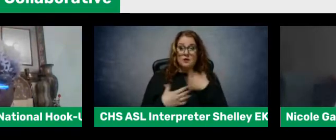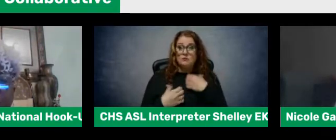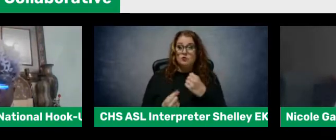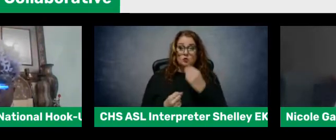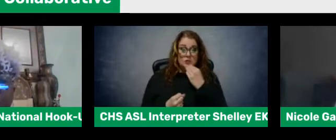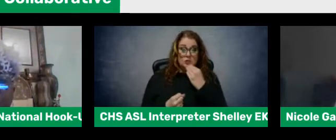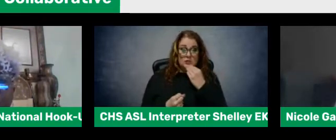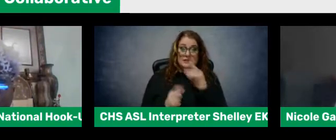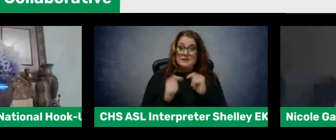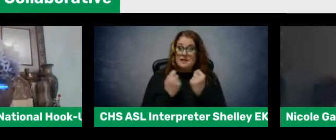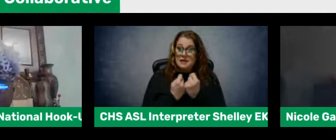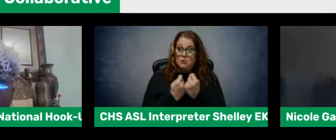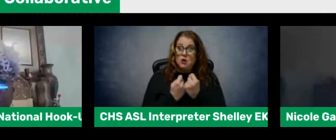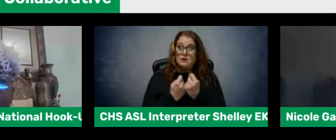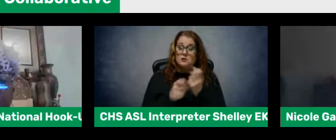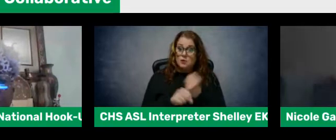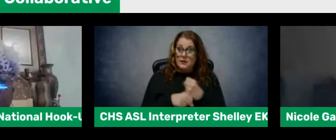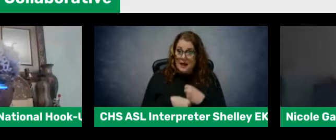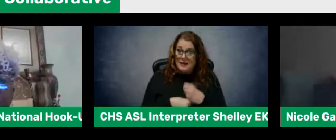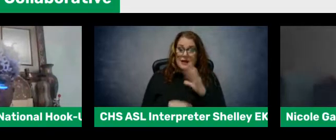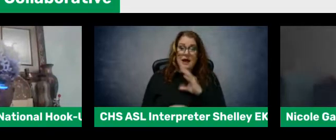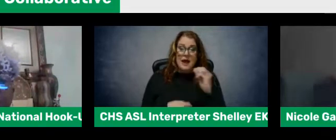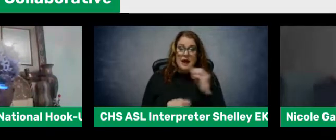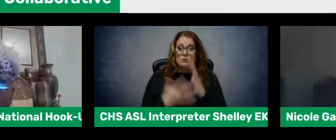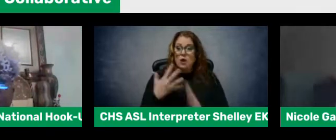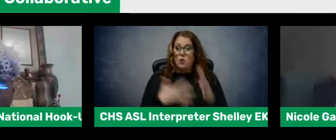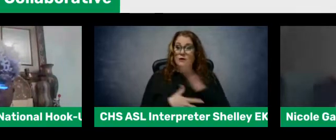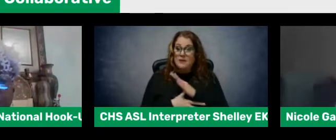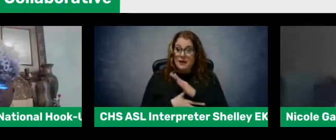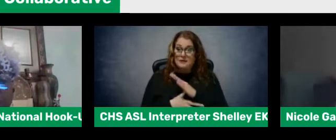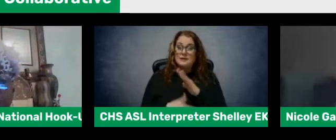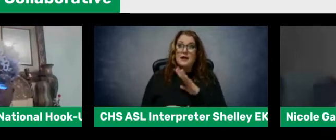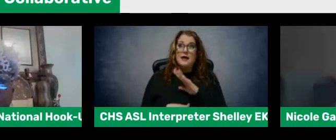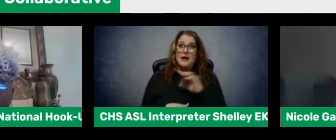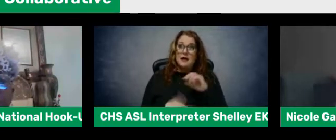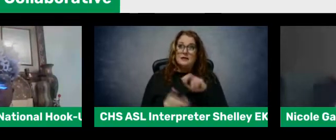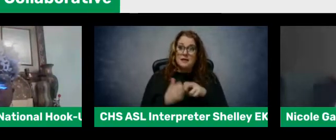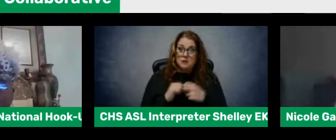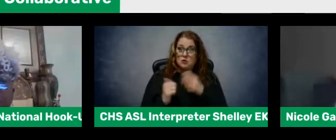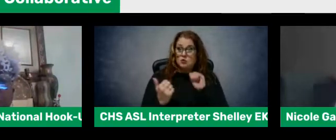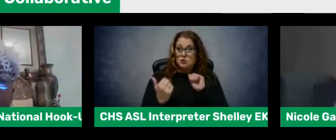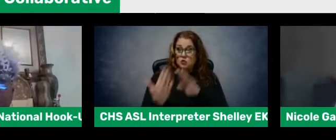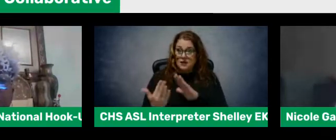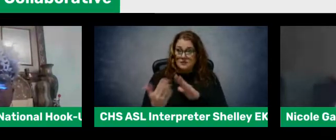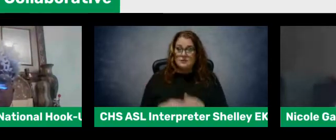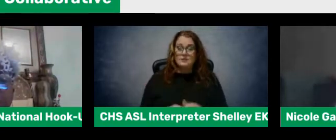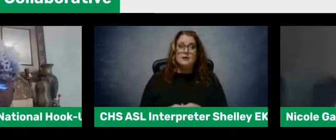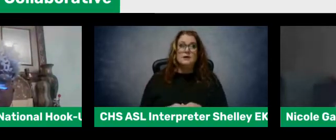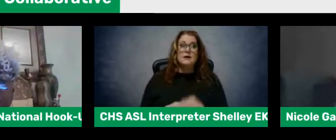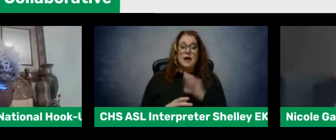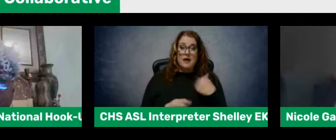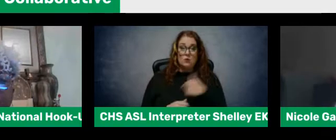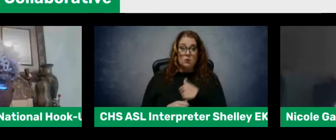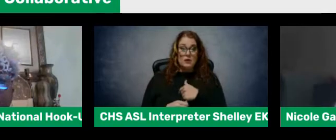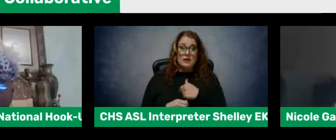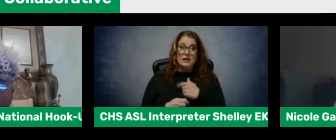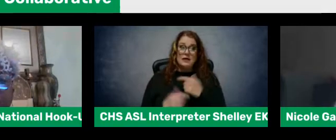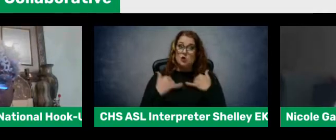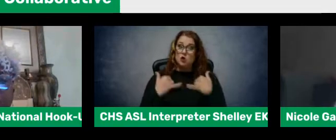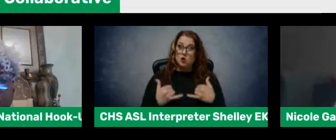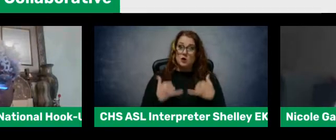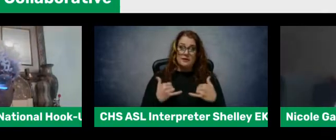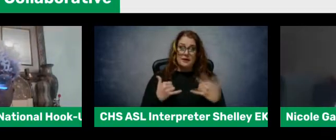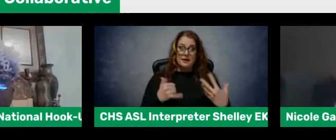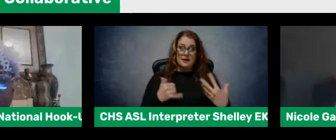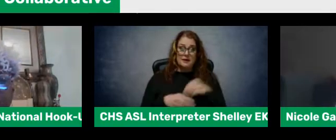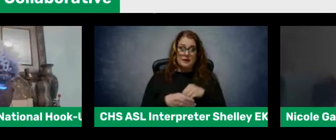was created and prioritized as an issue to address. And we consist currently of over